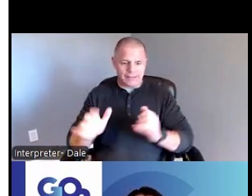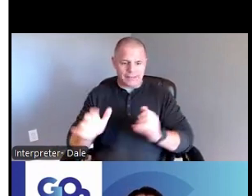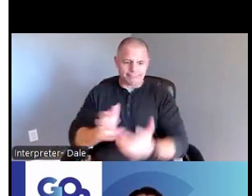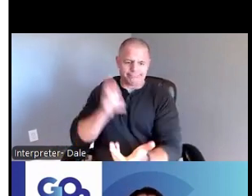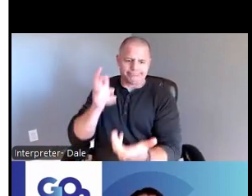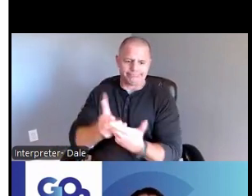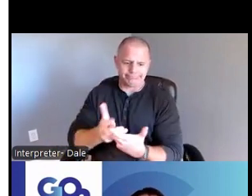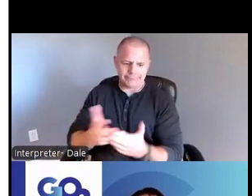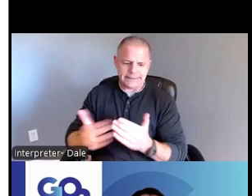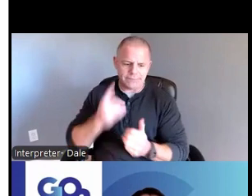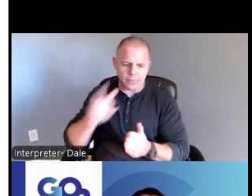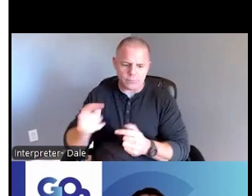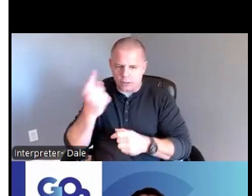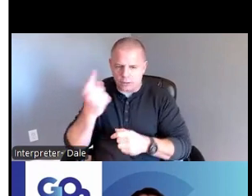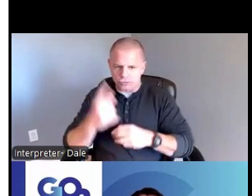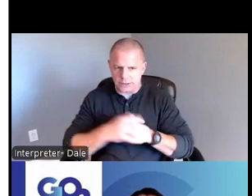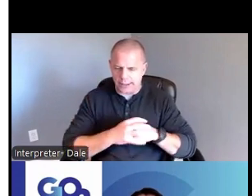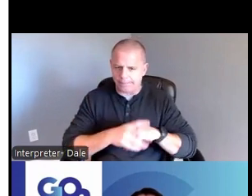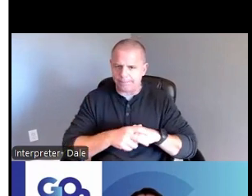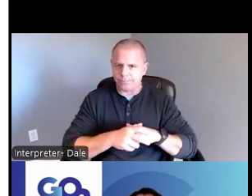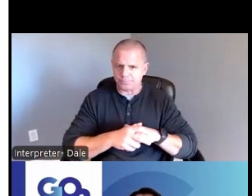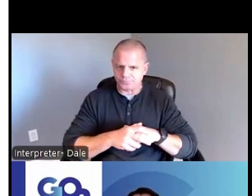digestible.